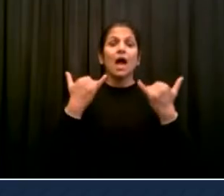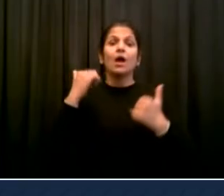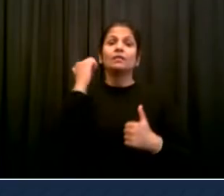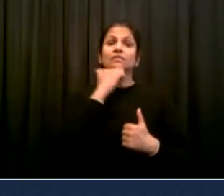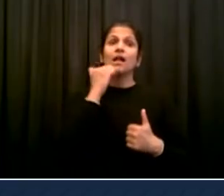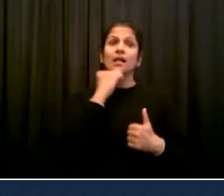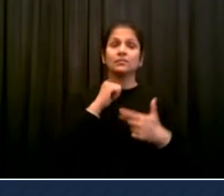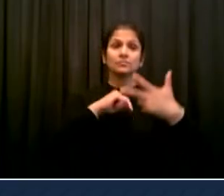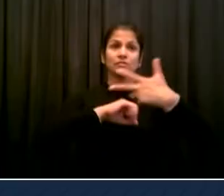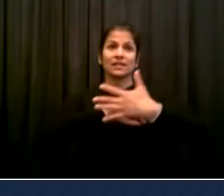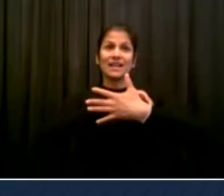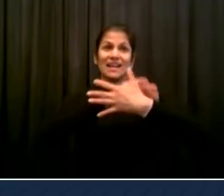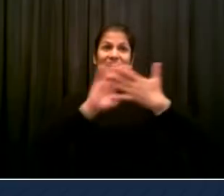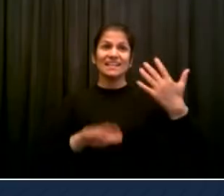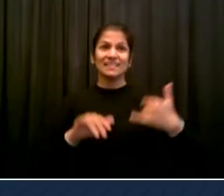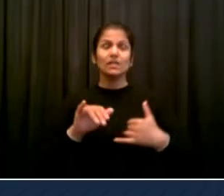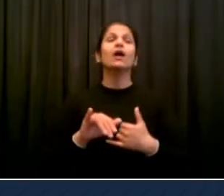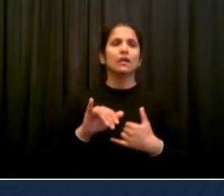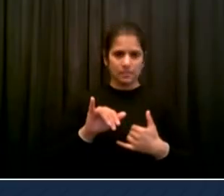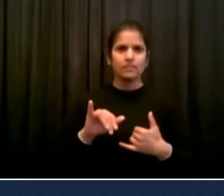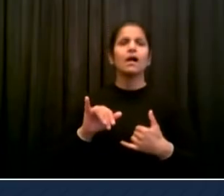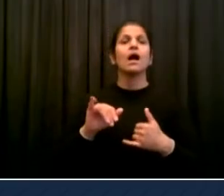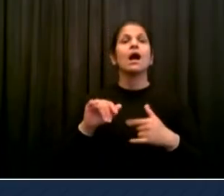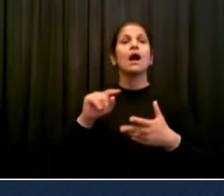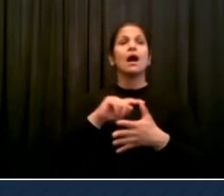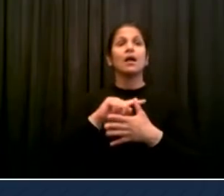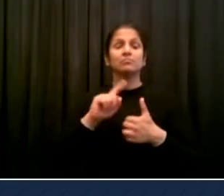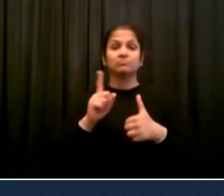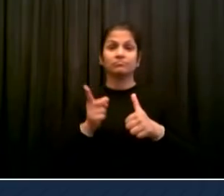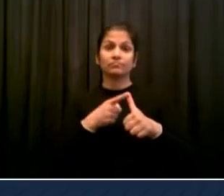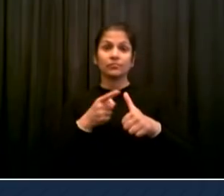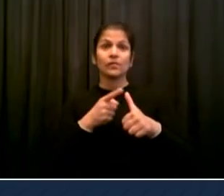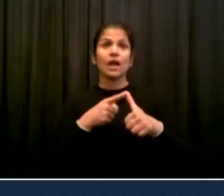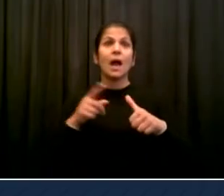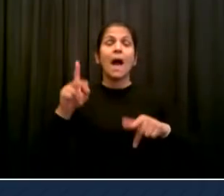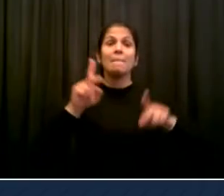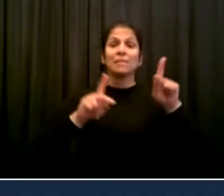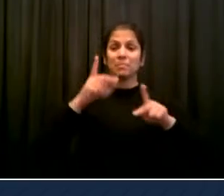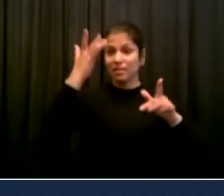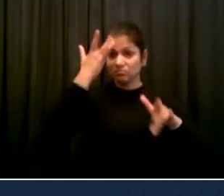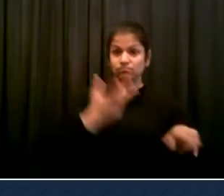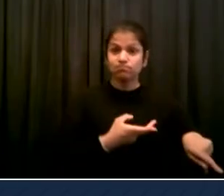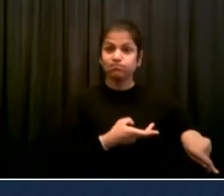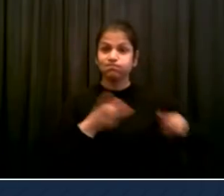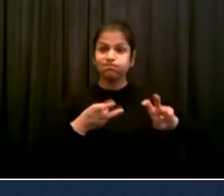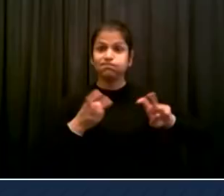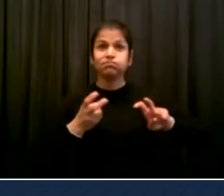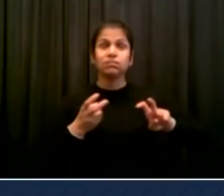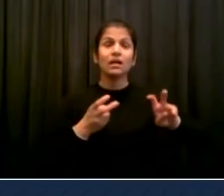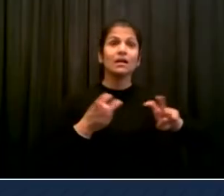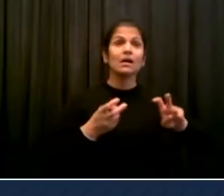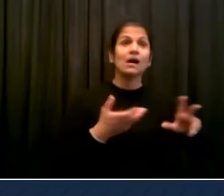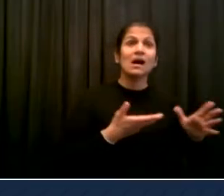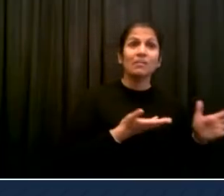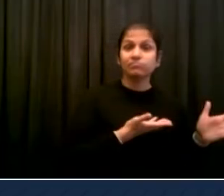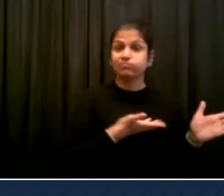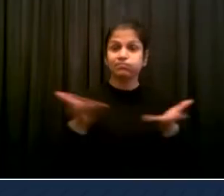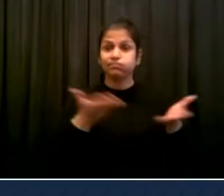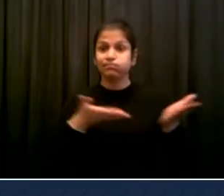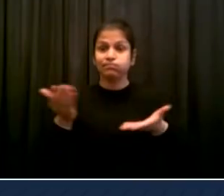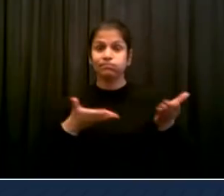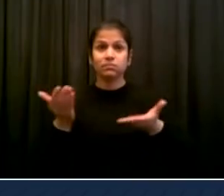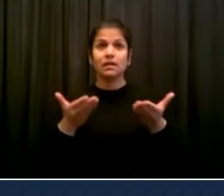As we do in all of our gatherings each morning. Number 1, daily number of people admitted to New York City hospitals for suspected COVID-19. Today's